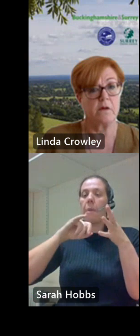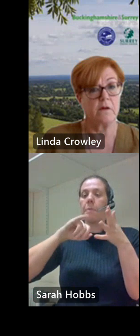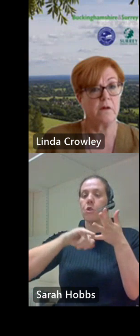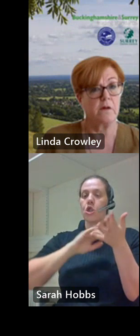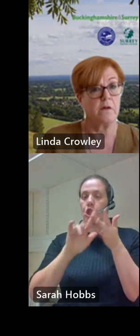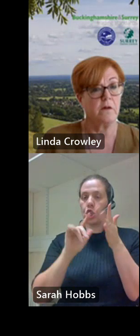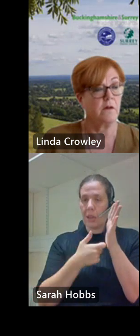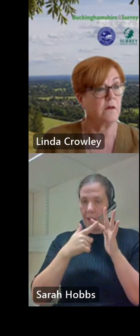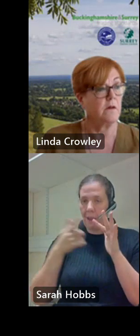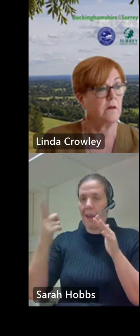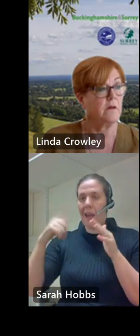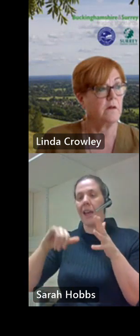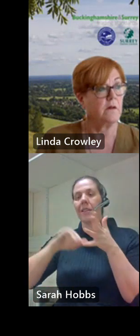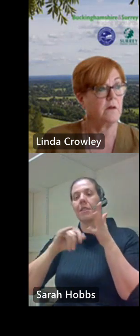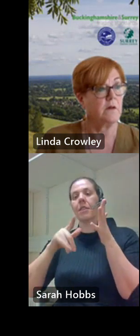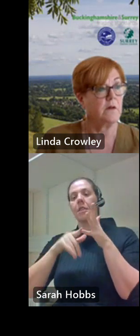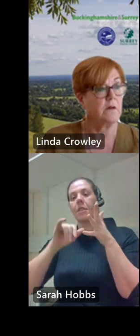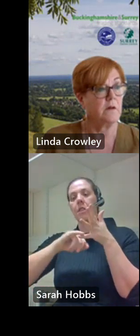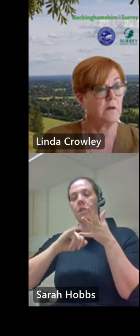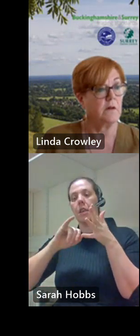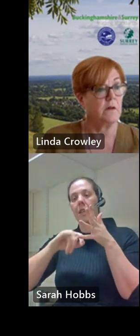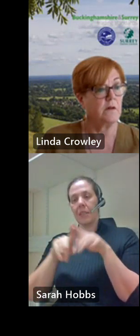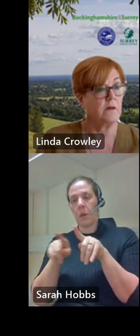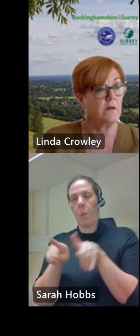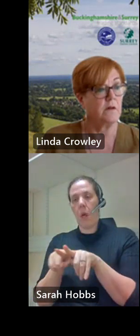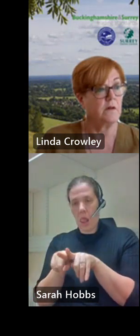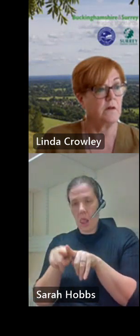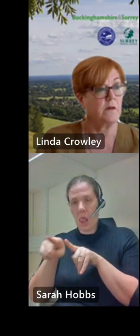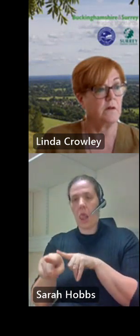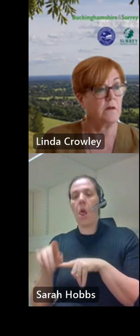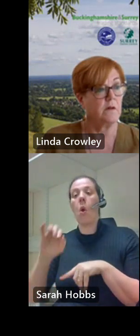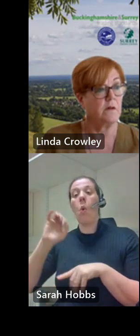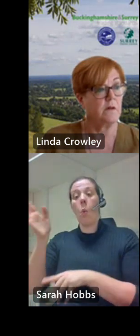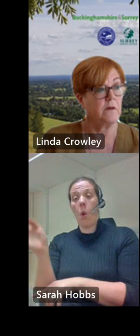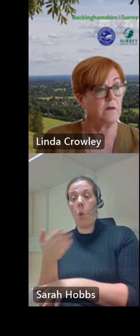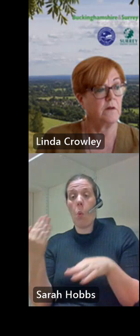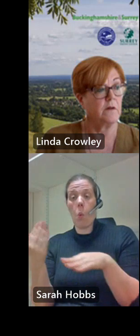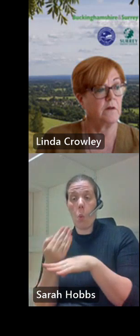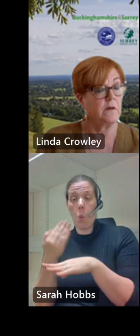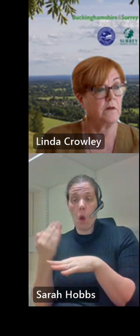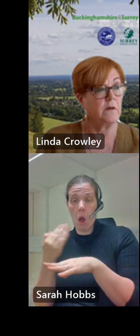and Sussex, who are one joint force now. And then we all work in